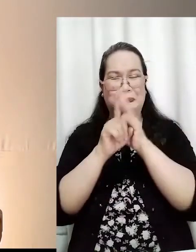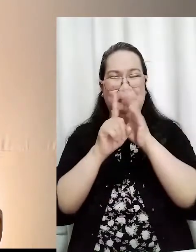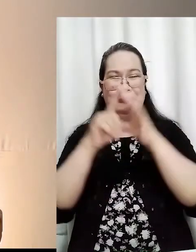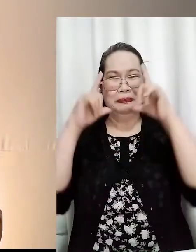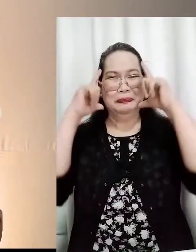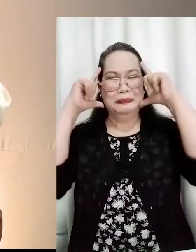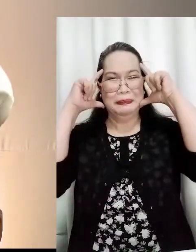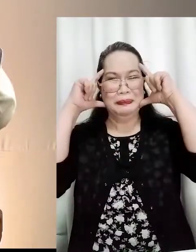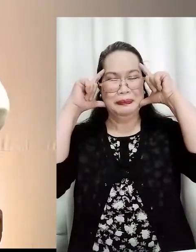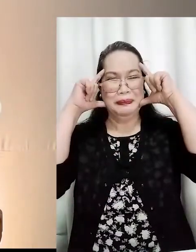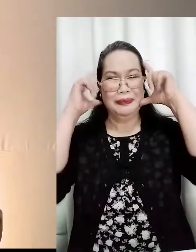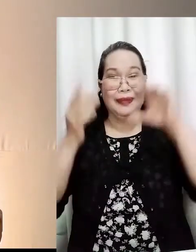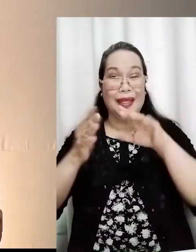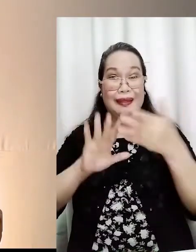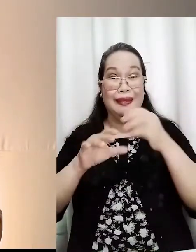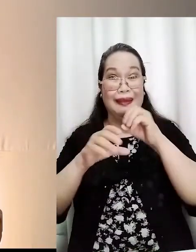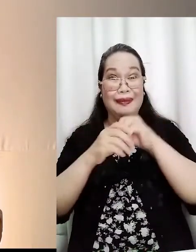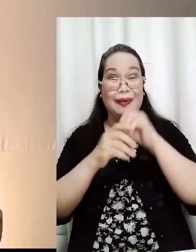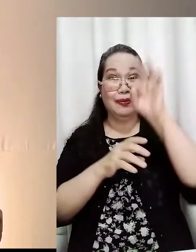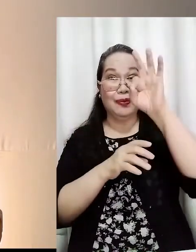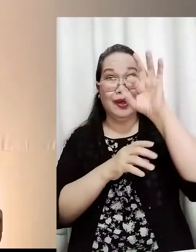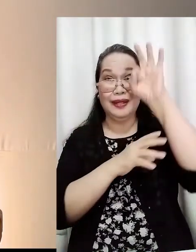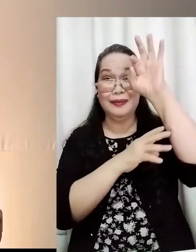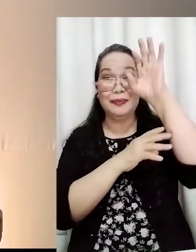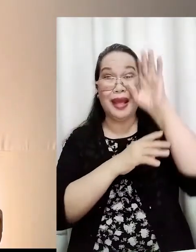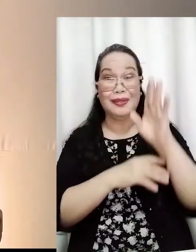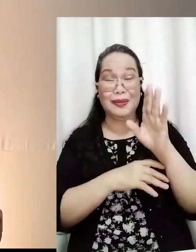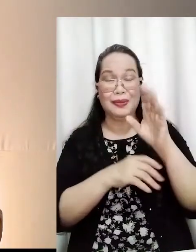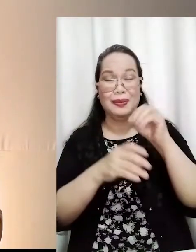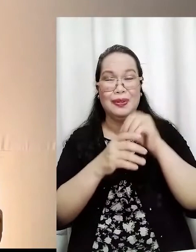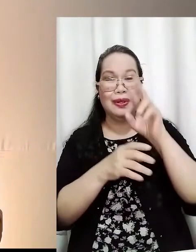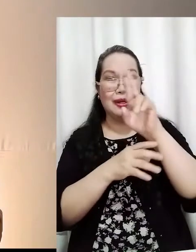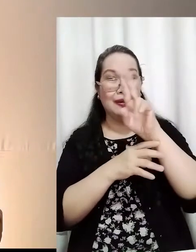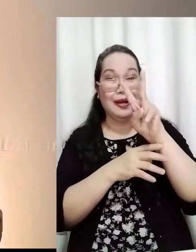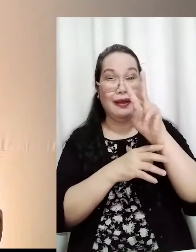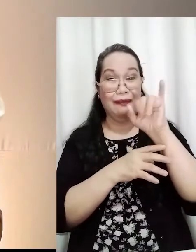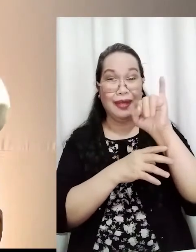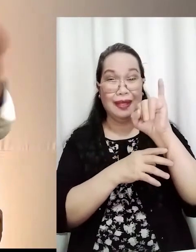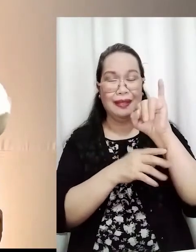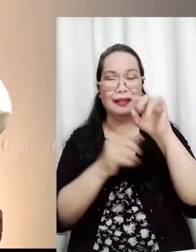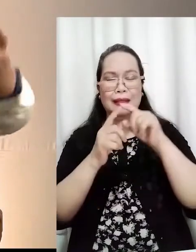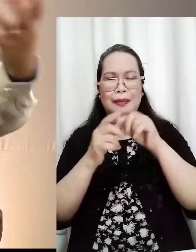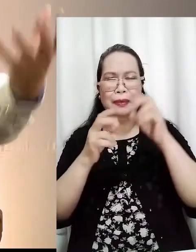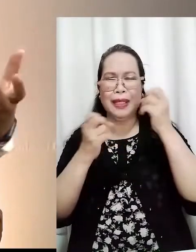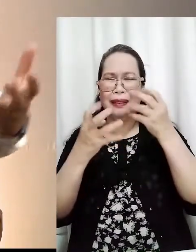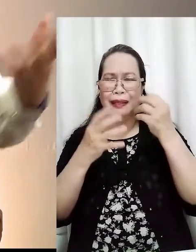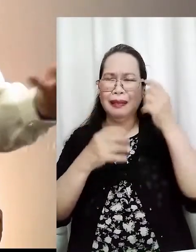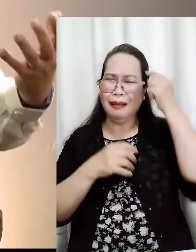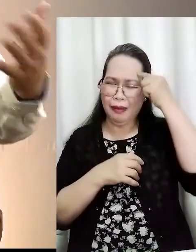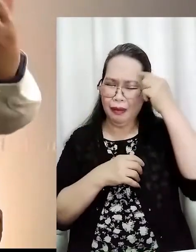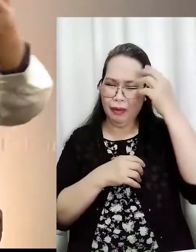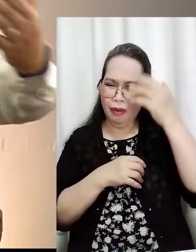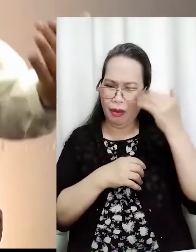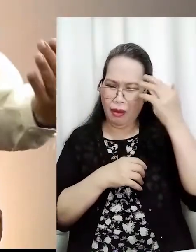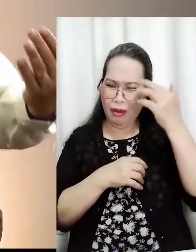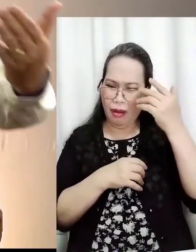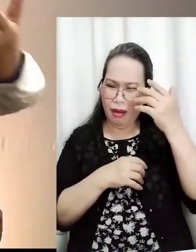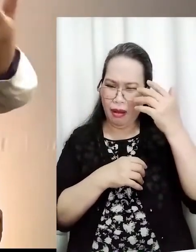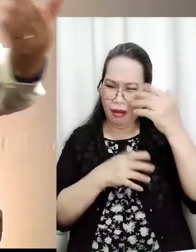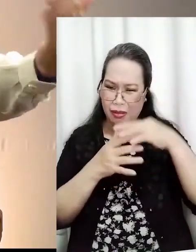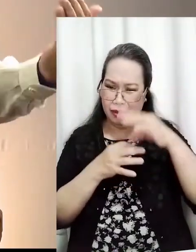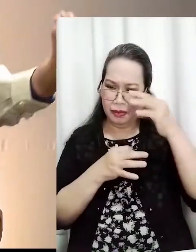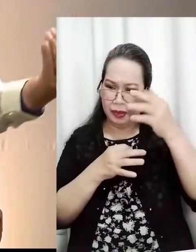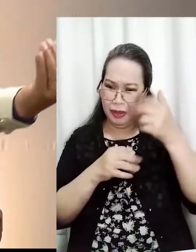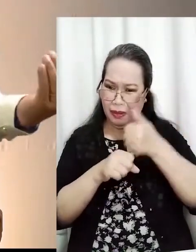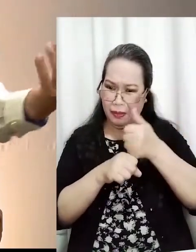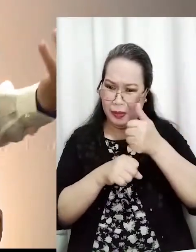Zacharias caused many, many to ponder the question, do such spiritual abuse happen in my own